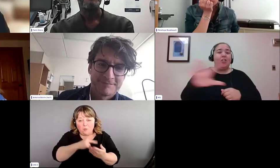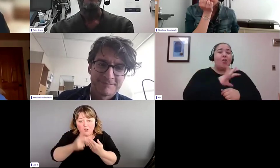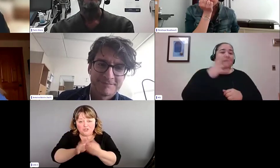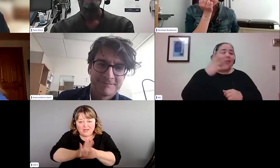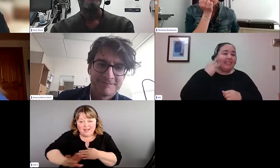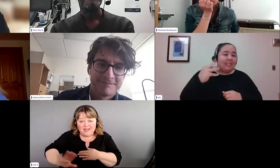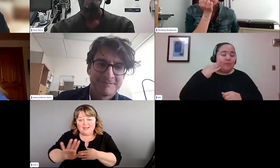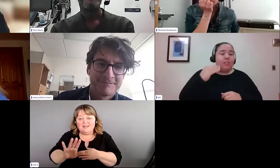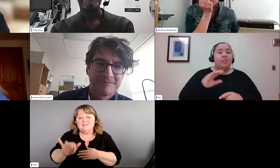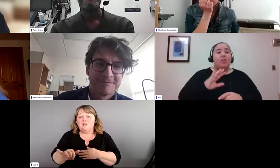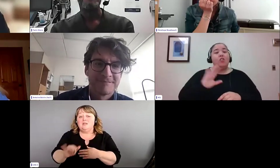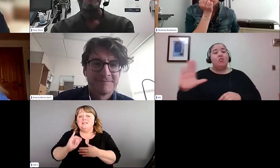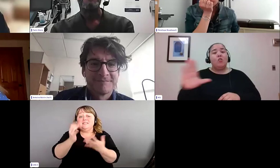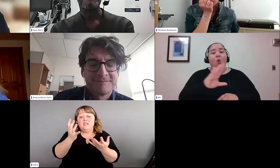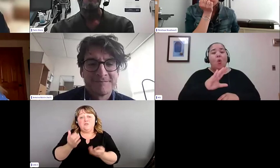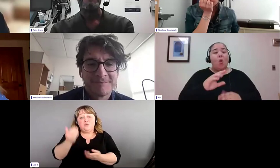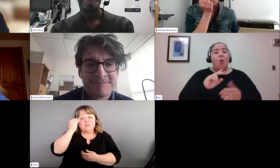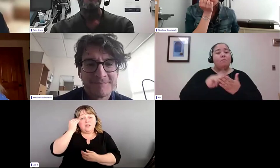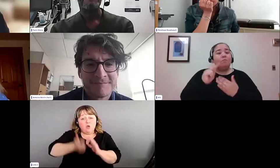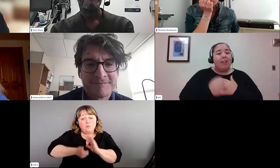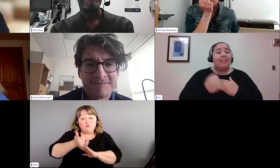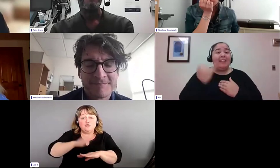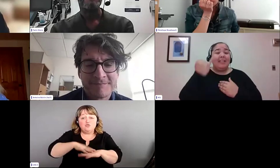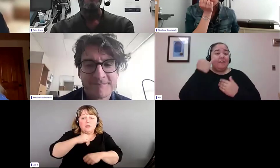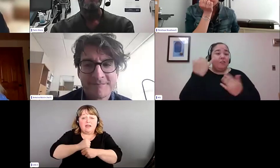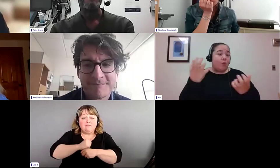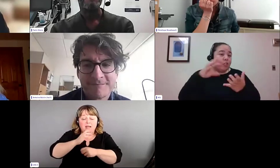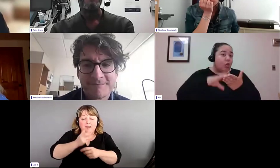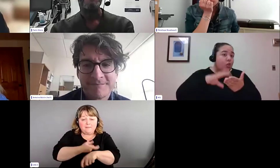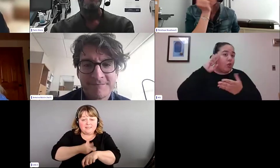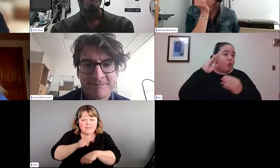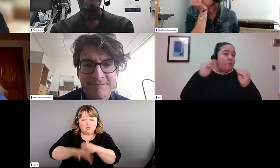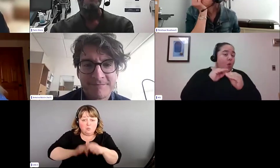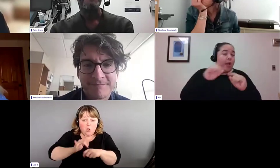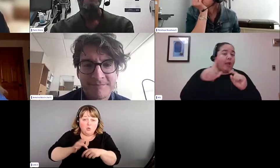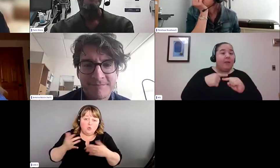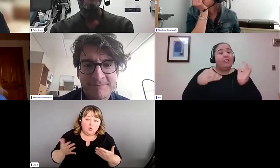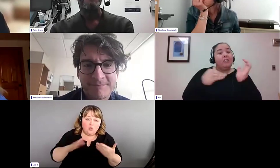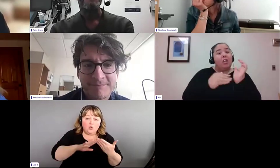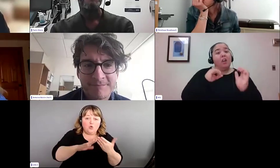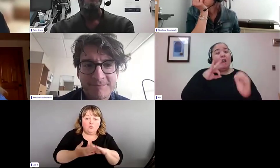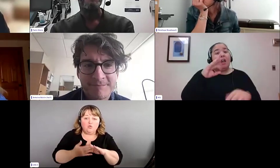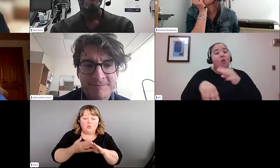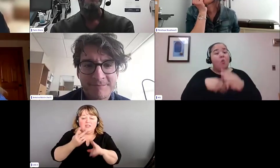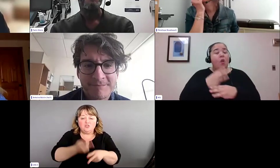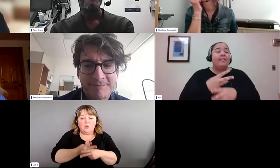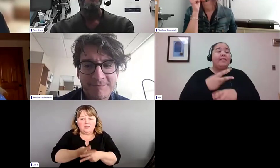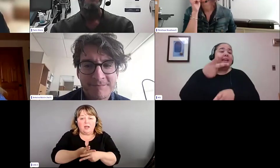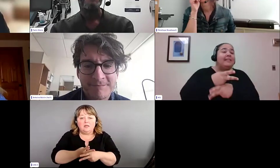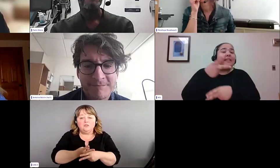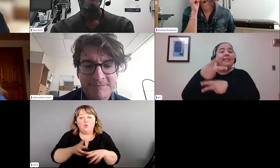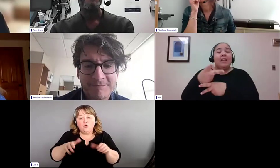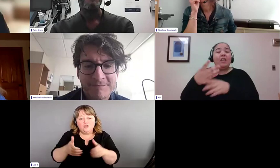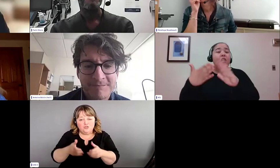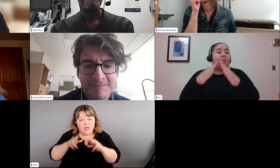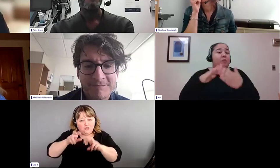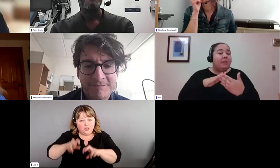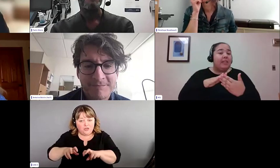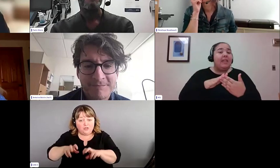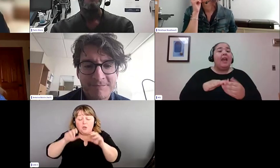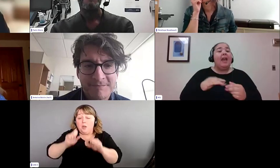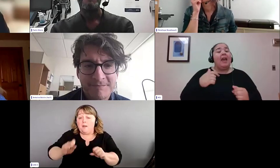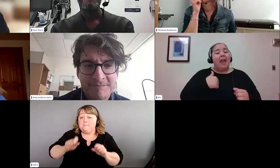your projects. If you would like to know more about the work of Doctors of the World or caretaker communities,